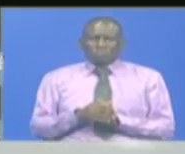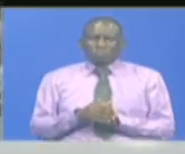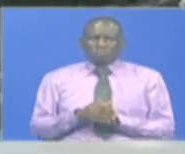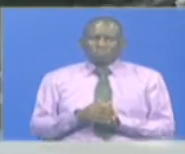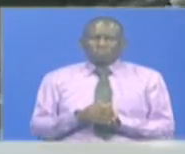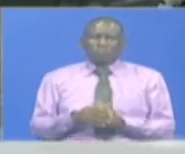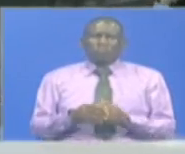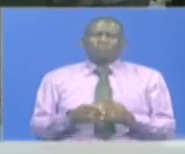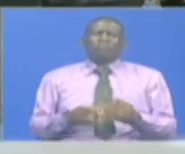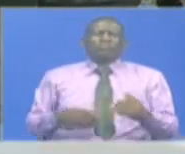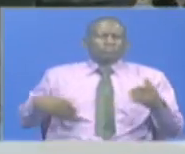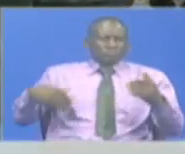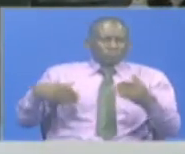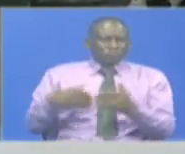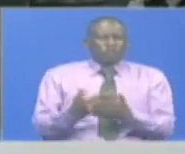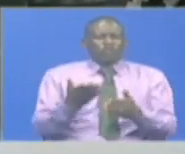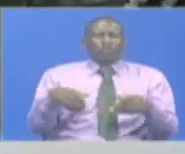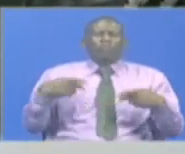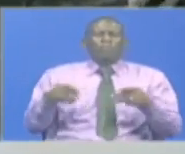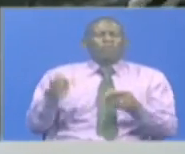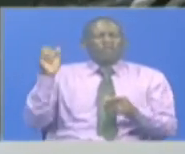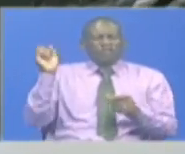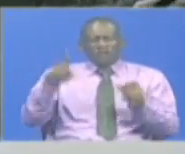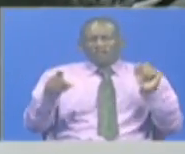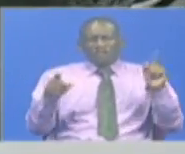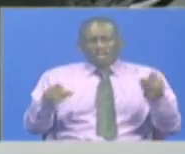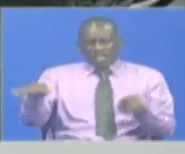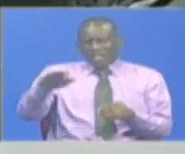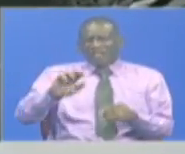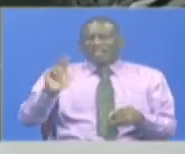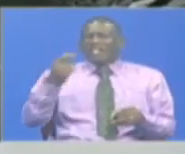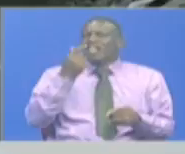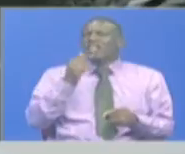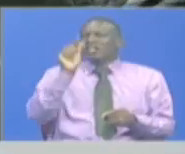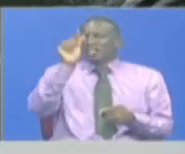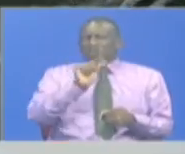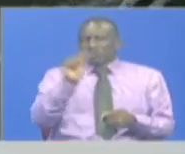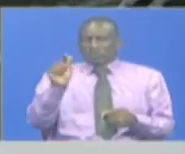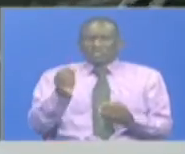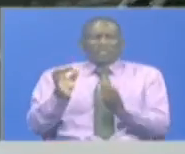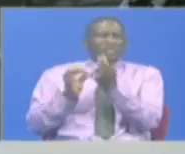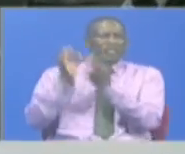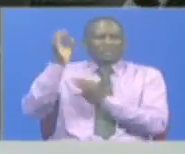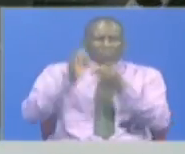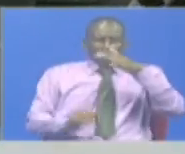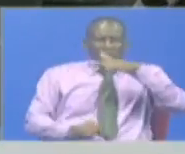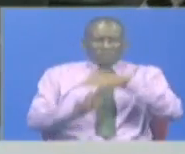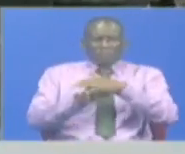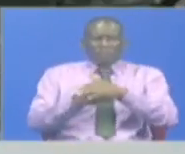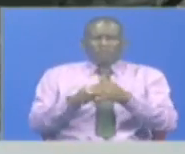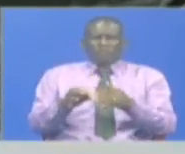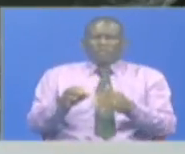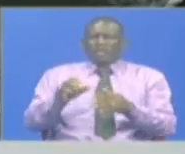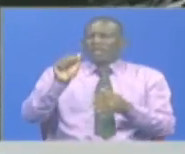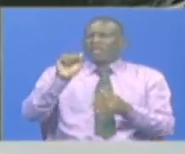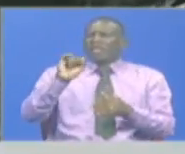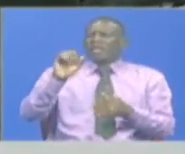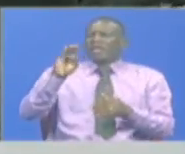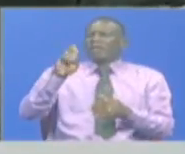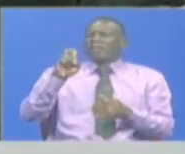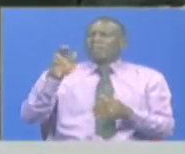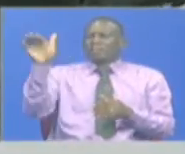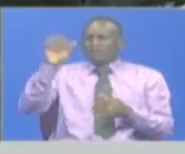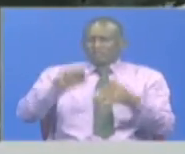To get to those far removed areas, the Kenya Red Cross banks on support from the Airbus Foundation.